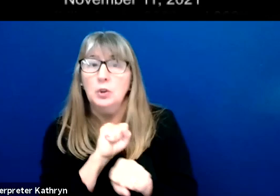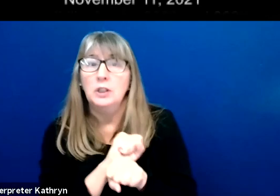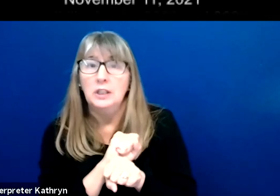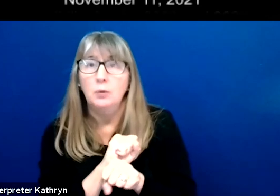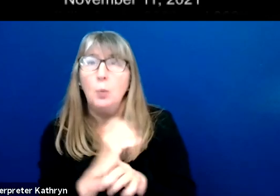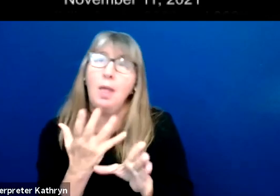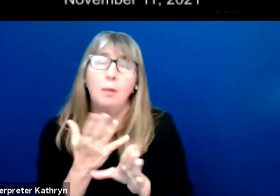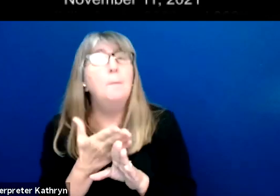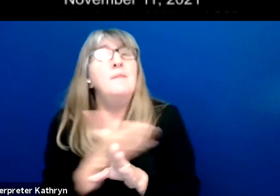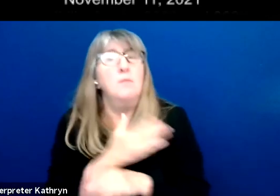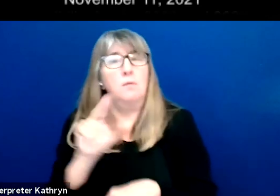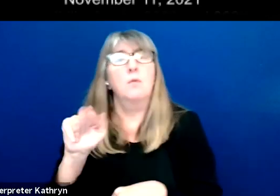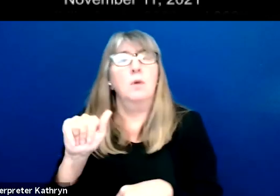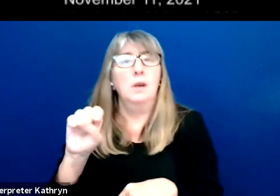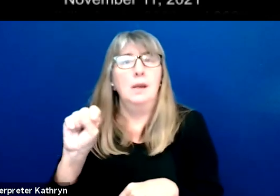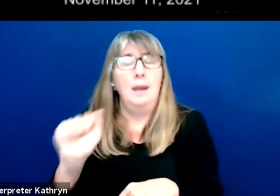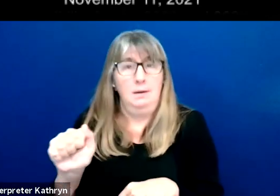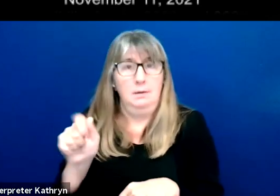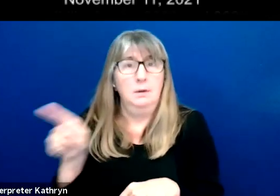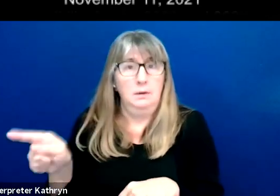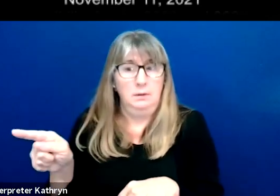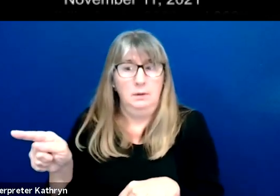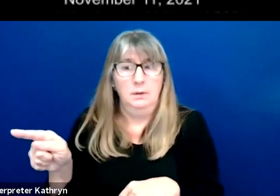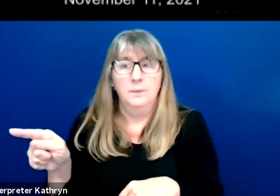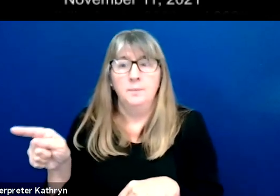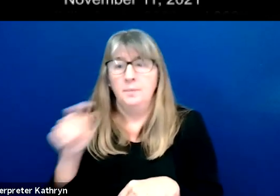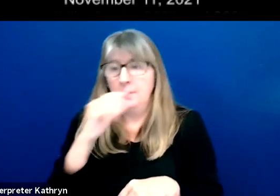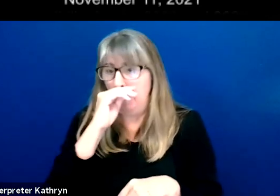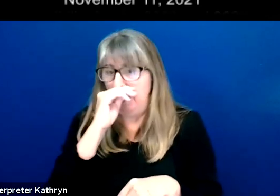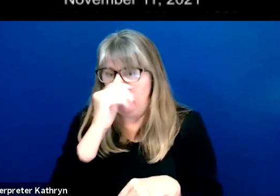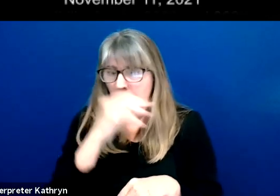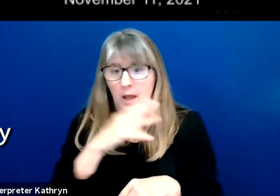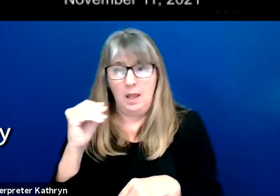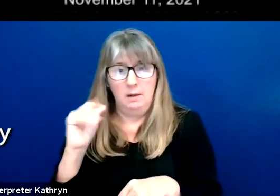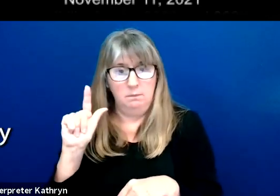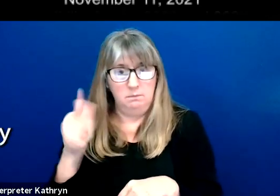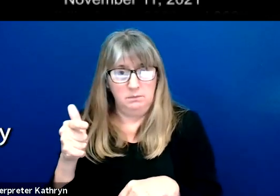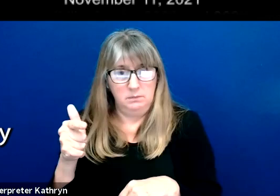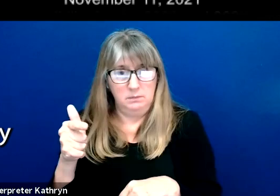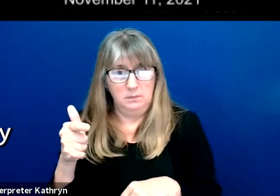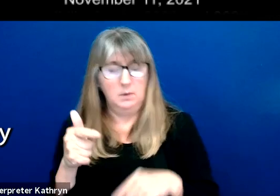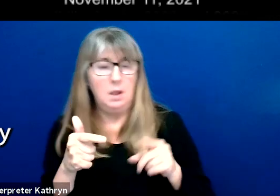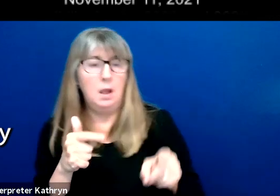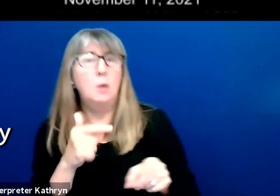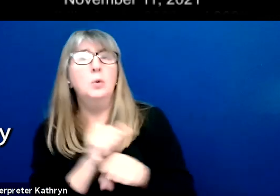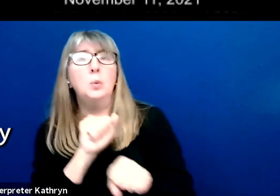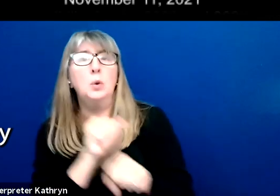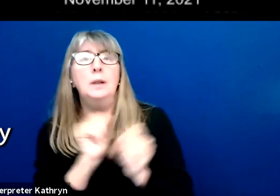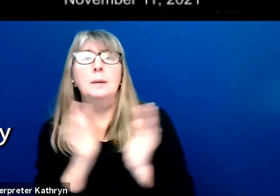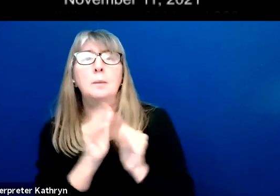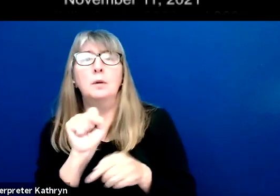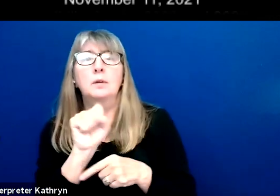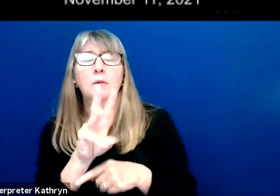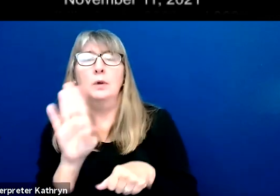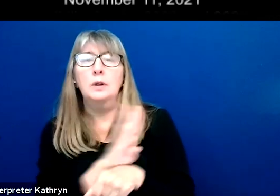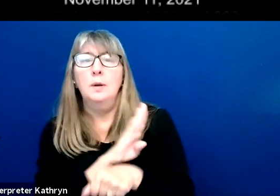to going to NASA, and sort of and subsequently, I was working at a small software company in Berkeley called Berkeley